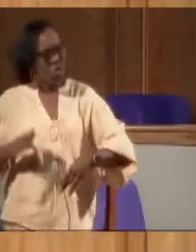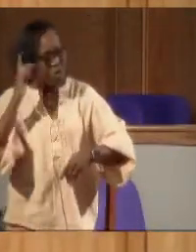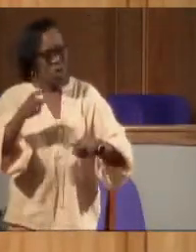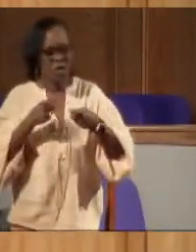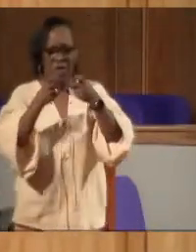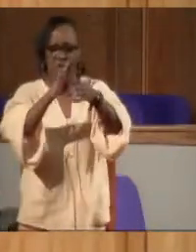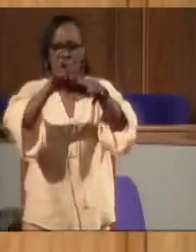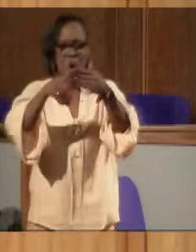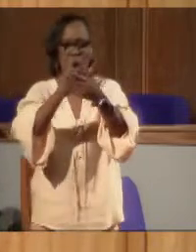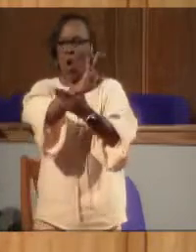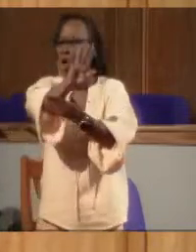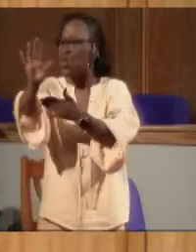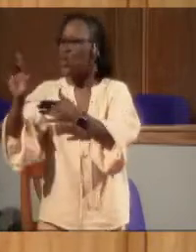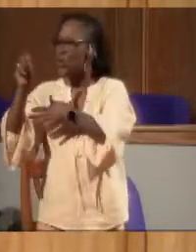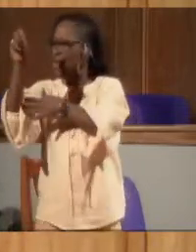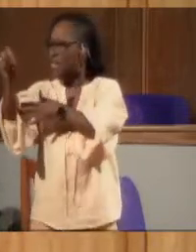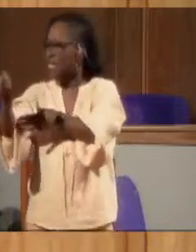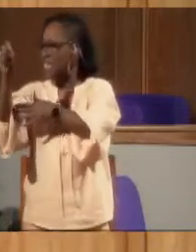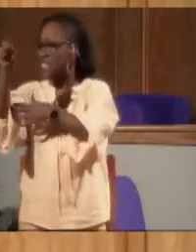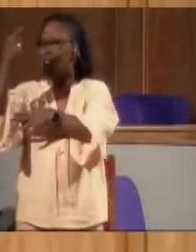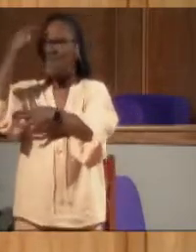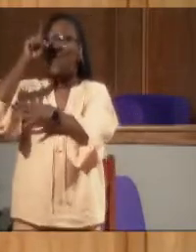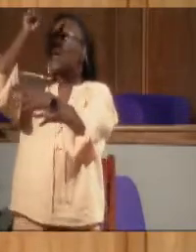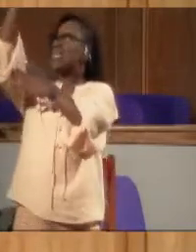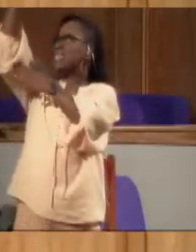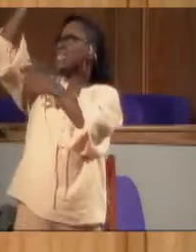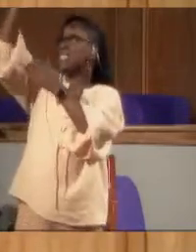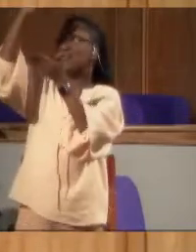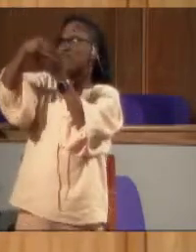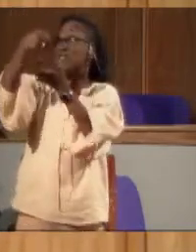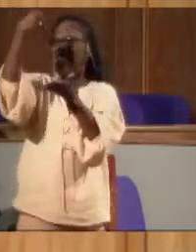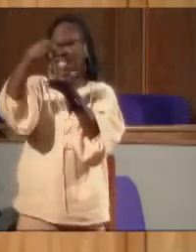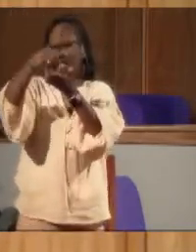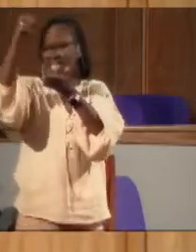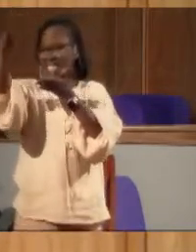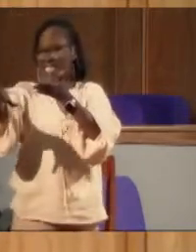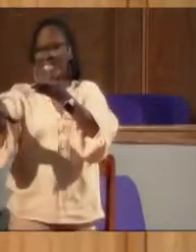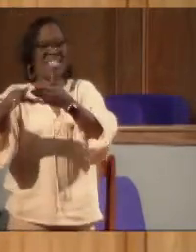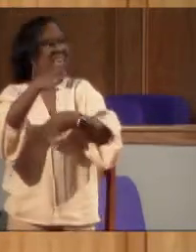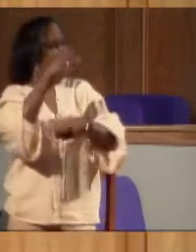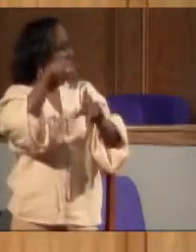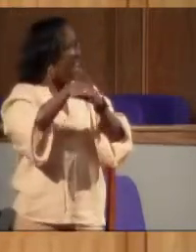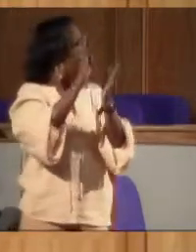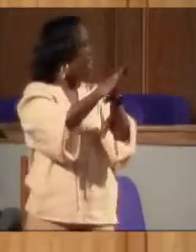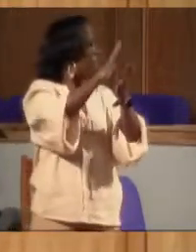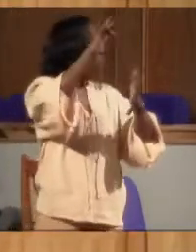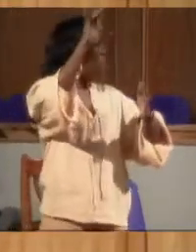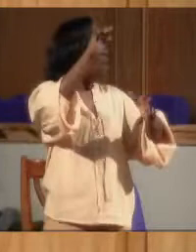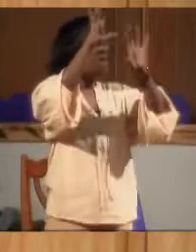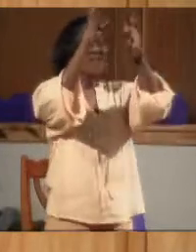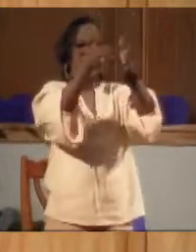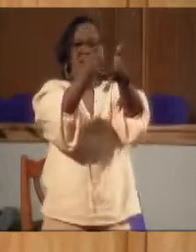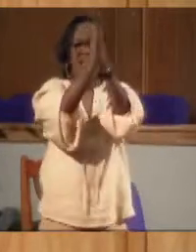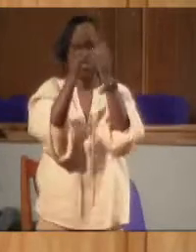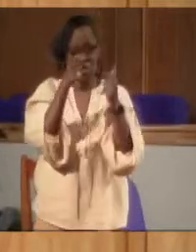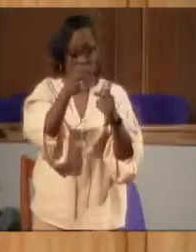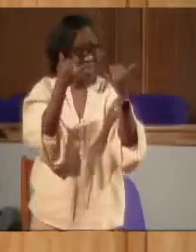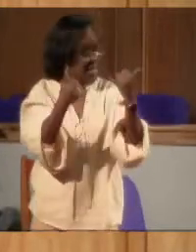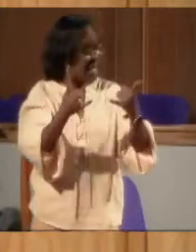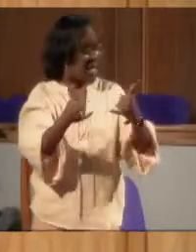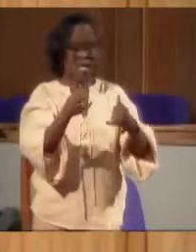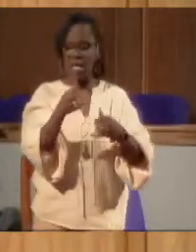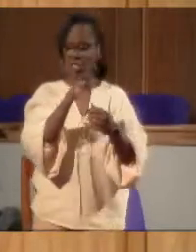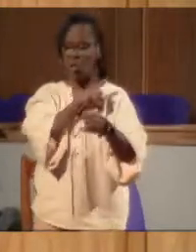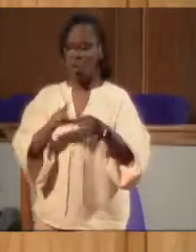needs according to his riches in glory. Can I ask you today, did the Lord provide all